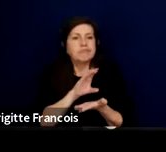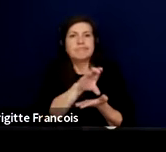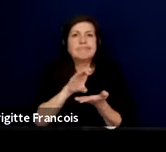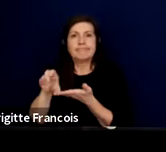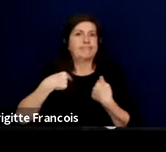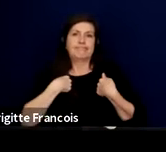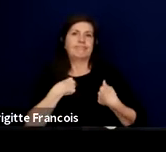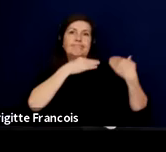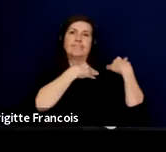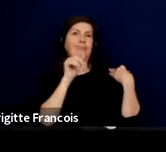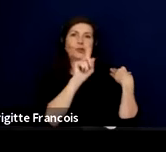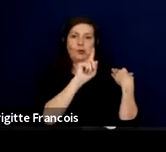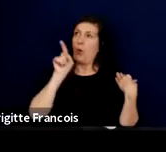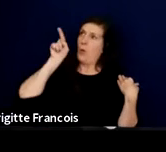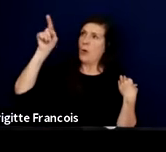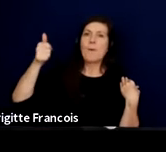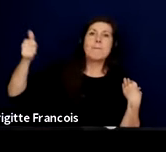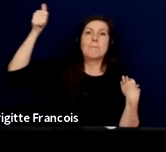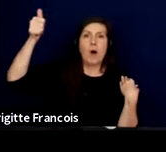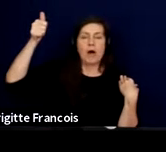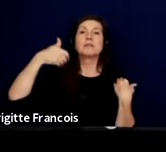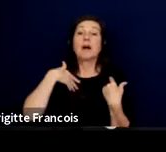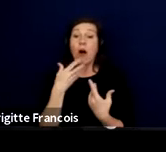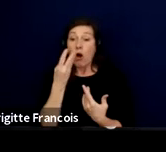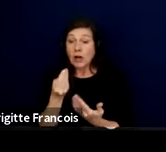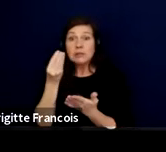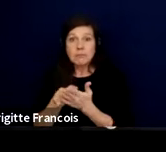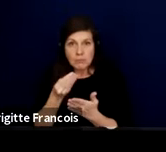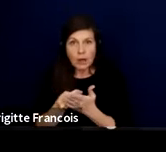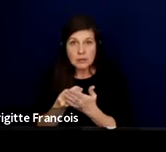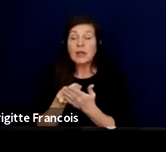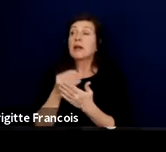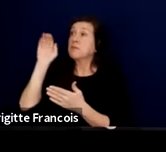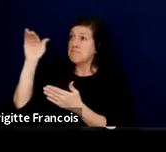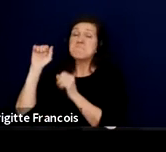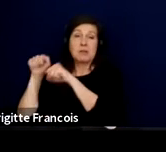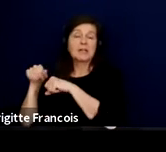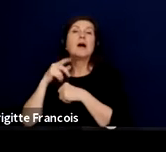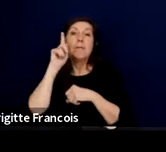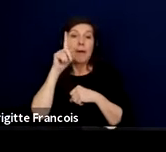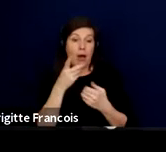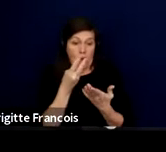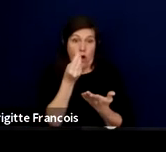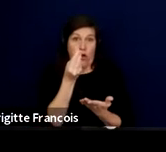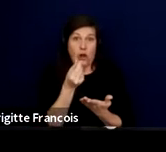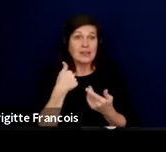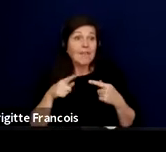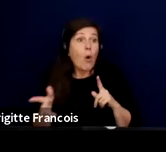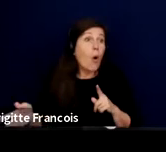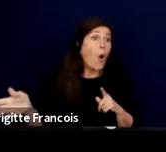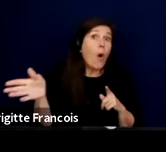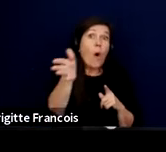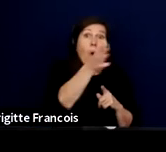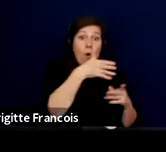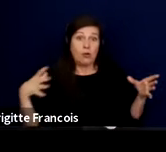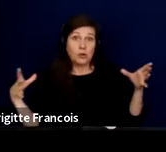because if we need to do something that does cost money, if we all do it together, the costs will go